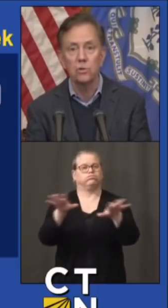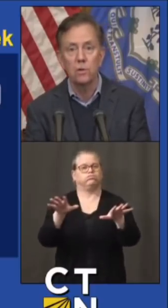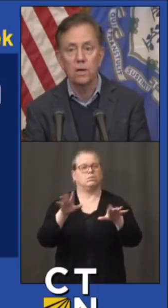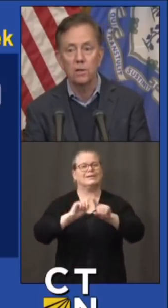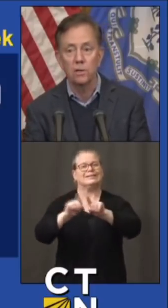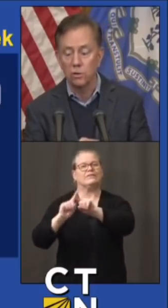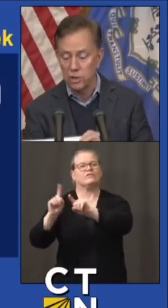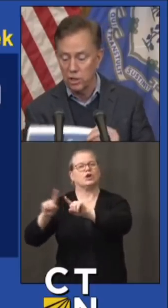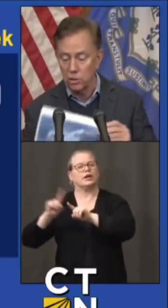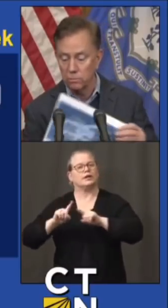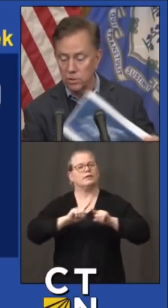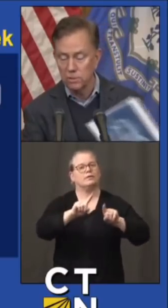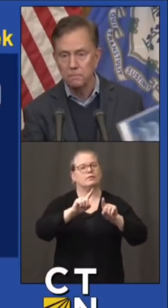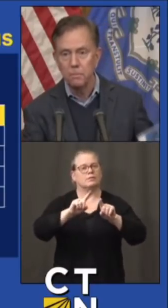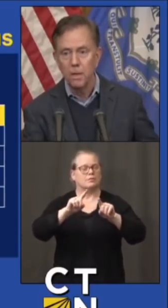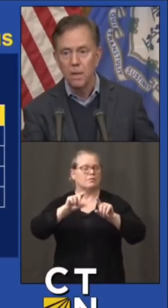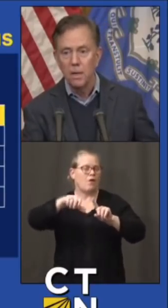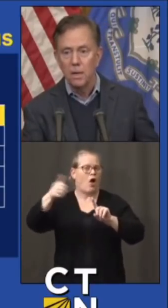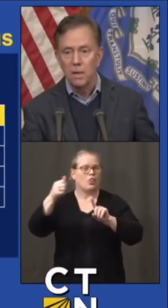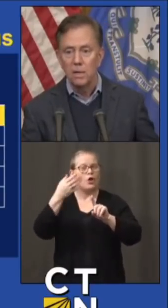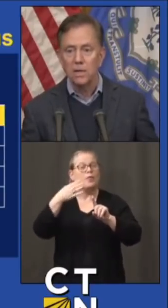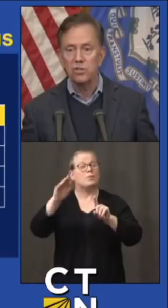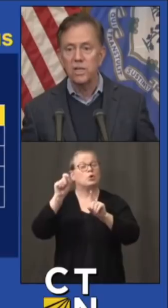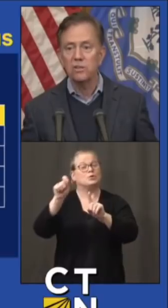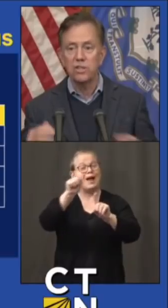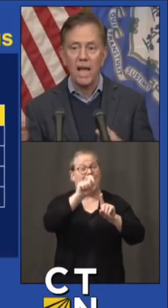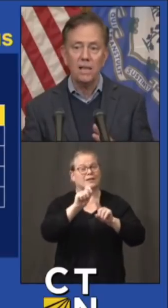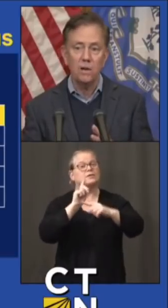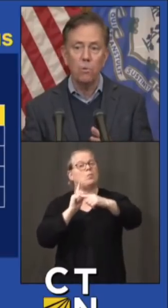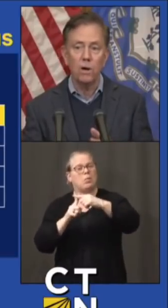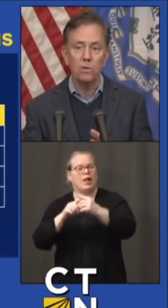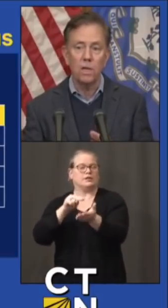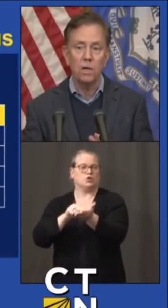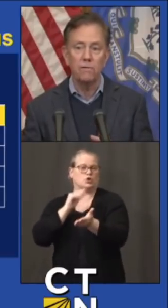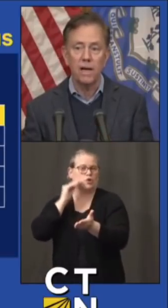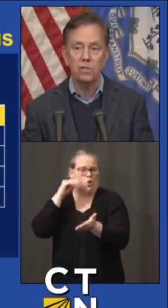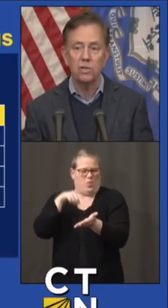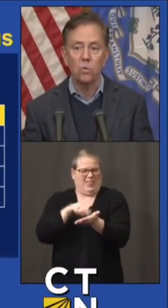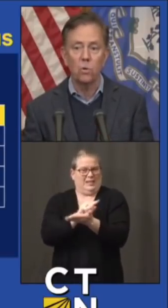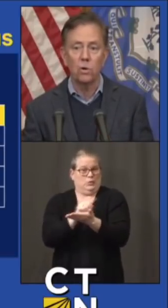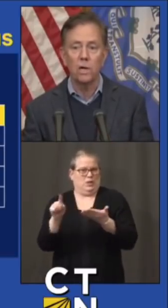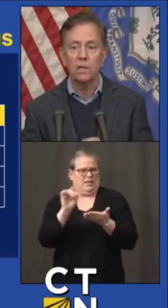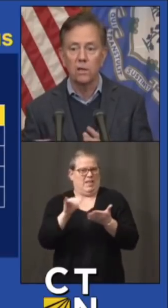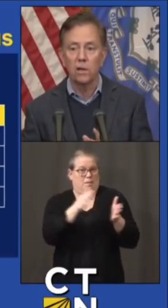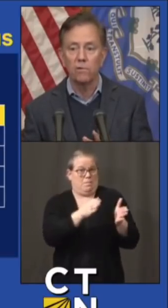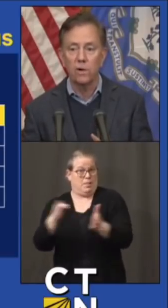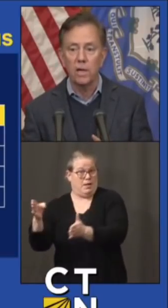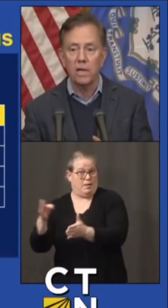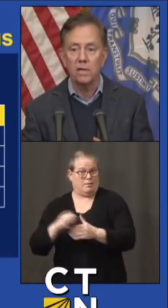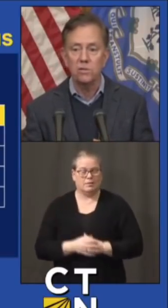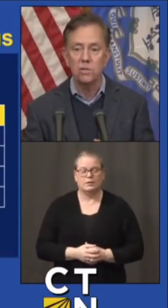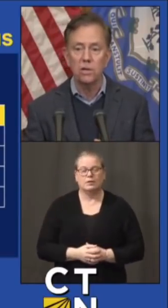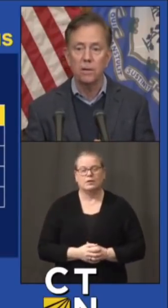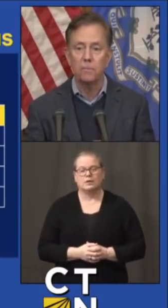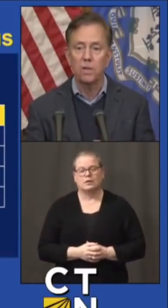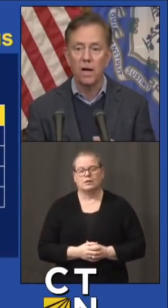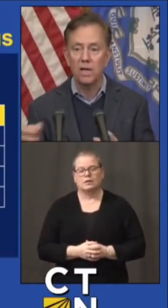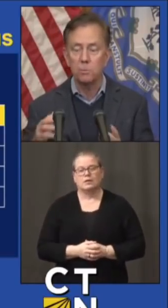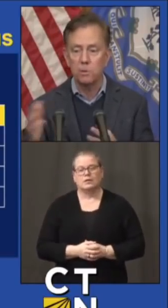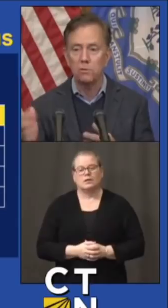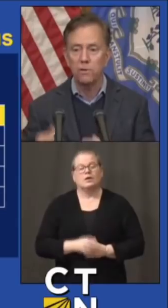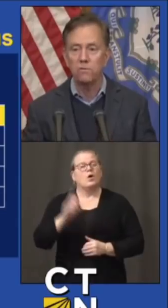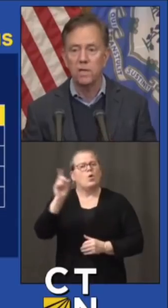addition to the nursing homes. You can see exactly where the vaccine order and delivery is.